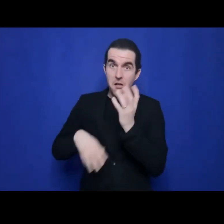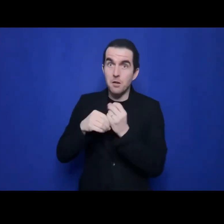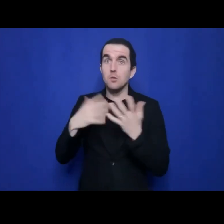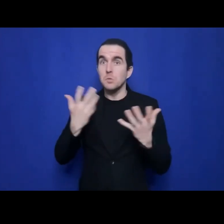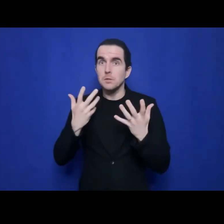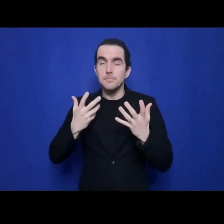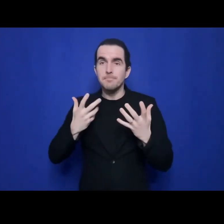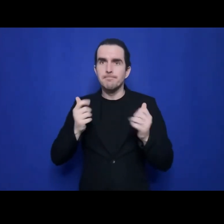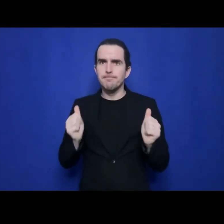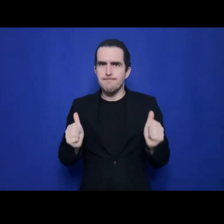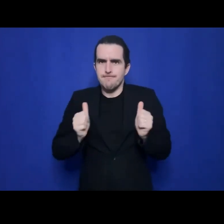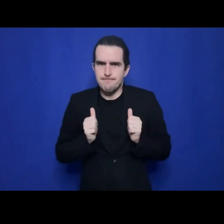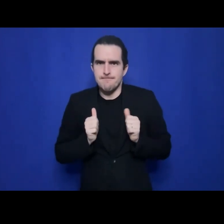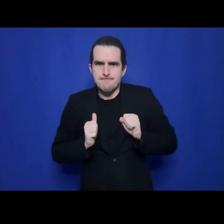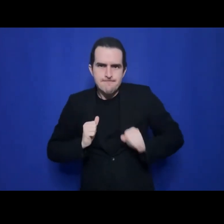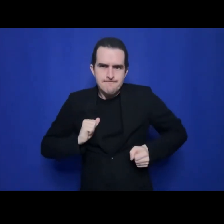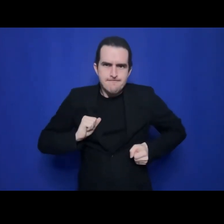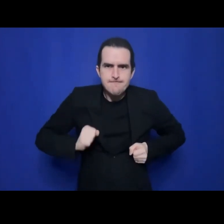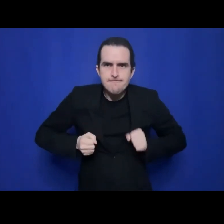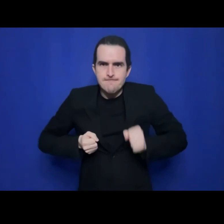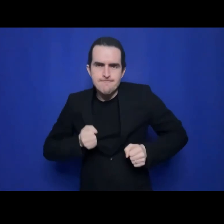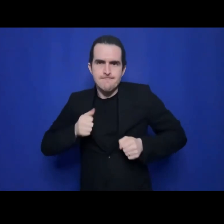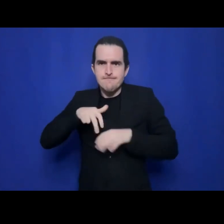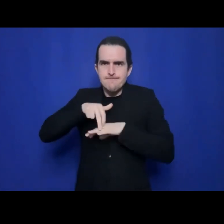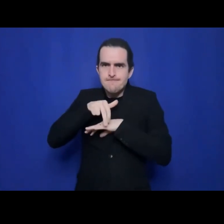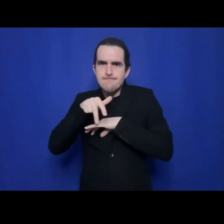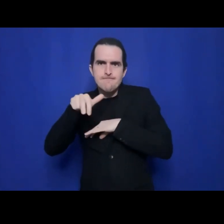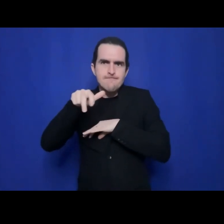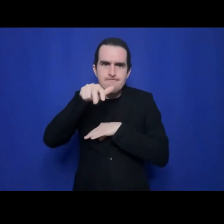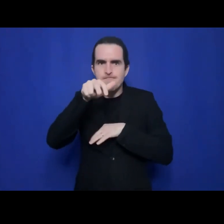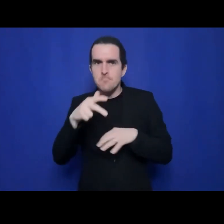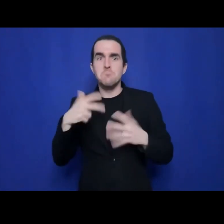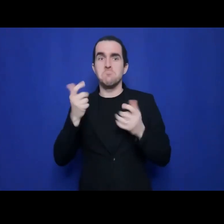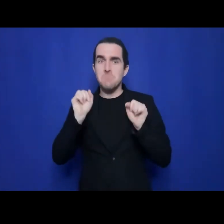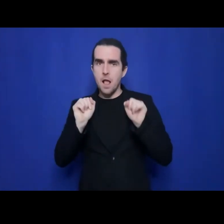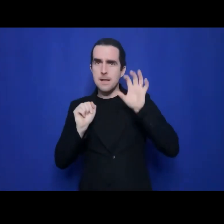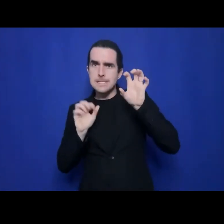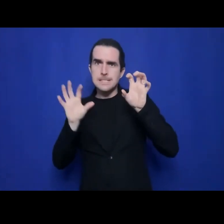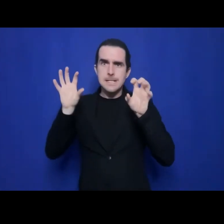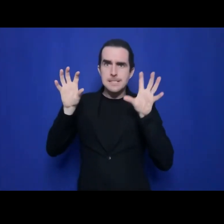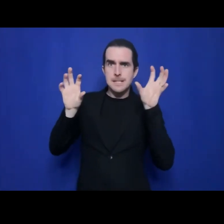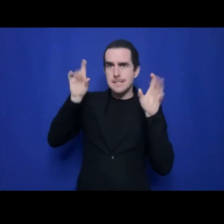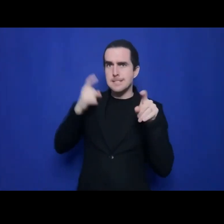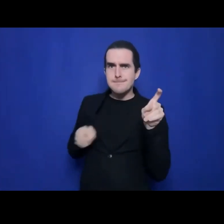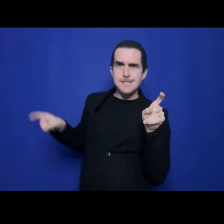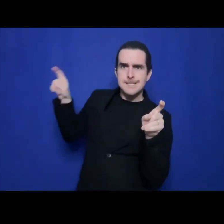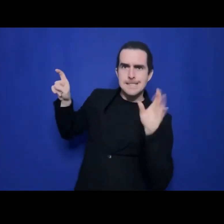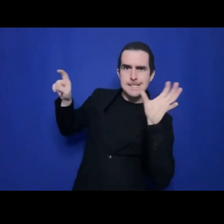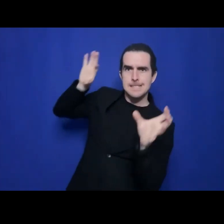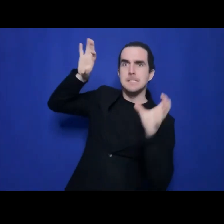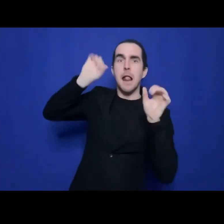they might be not accessible to us, not because they don't want to include us, maybe because they're not